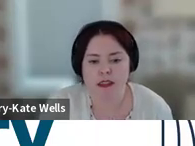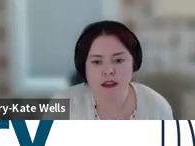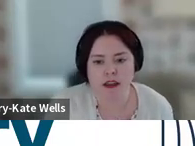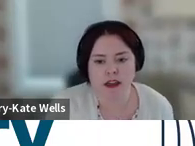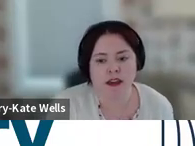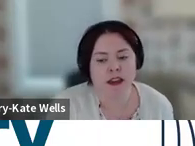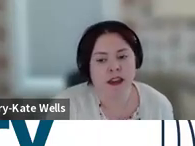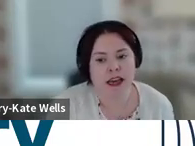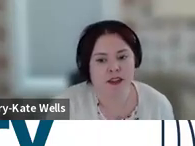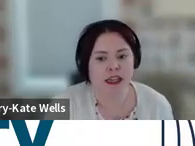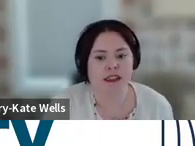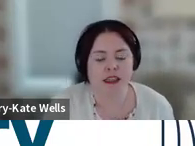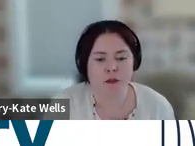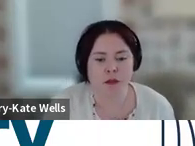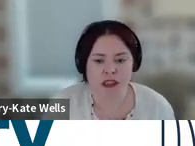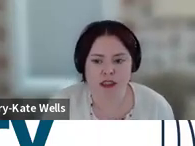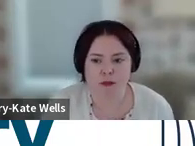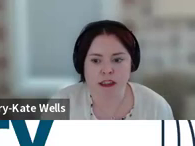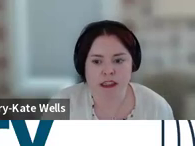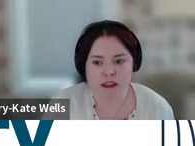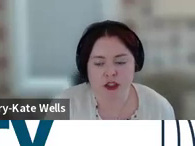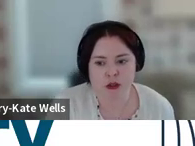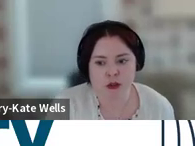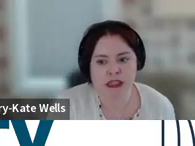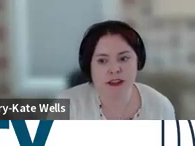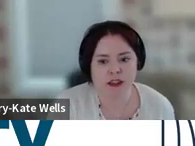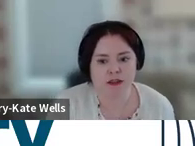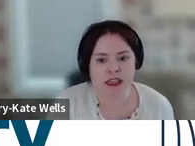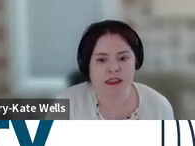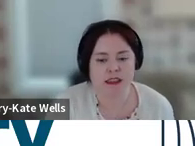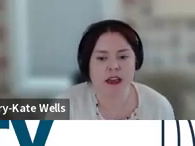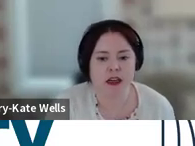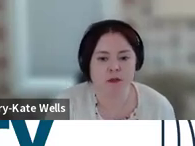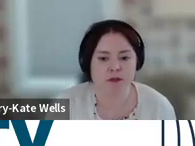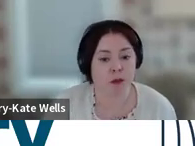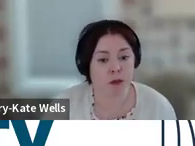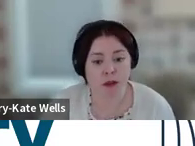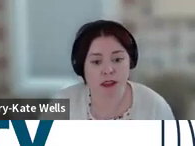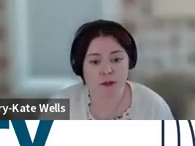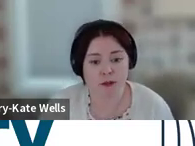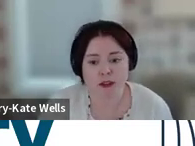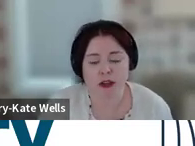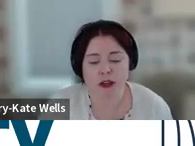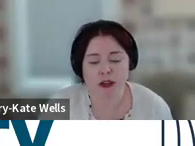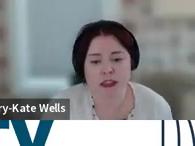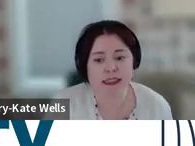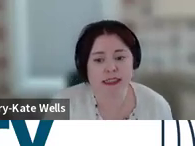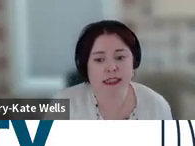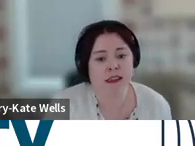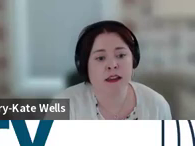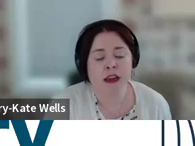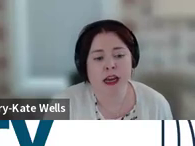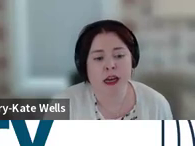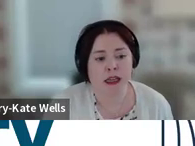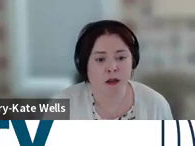living councils, and other advocates and people with disabilities to advance the rights of people with disabilities throughout the